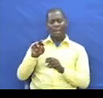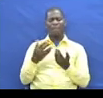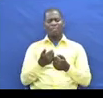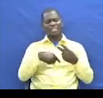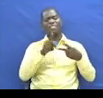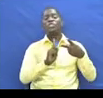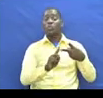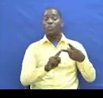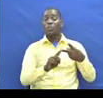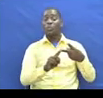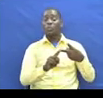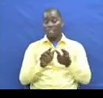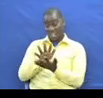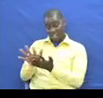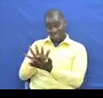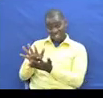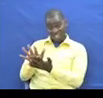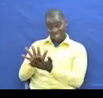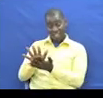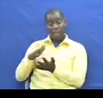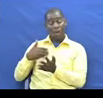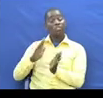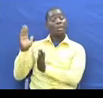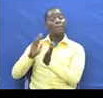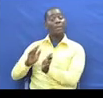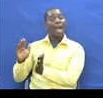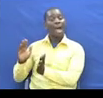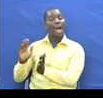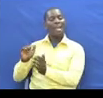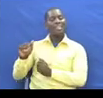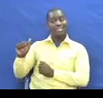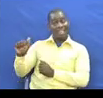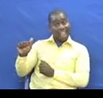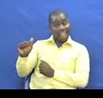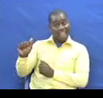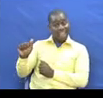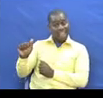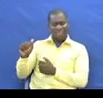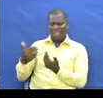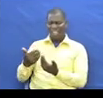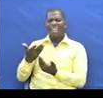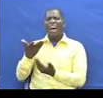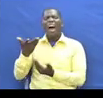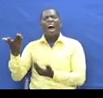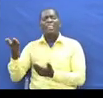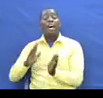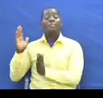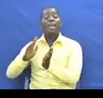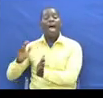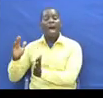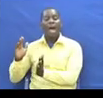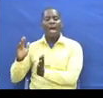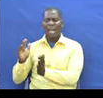here, what is the first entry in the first ordered pair? Is A. Is there any other ordered pair which has got